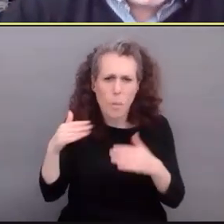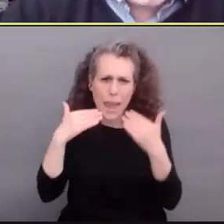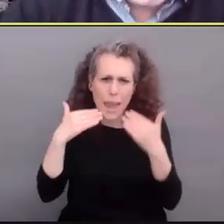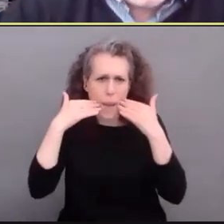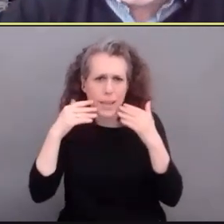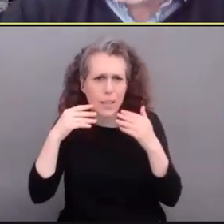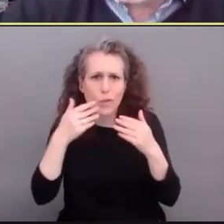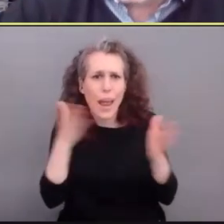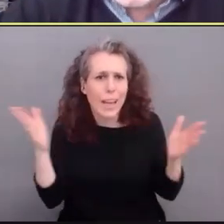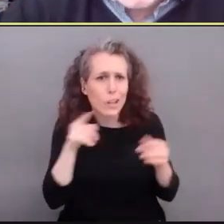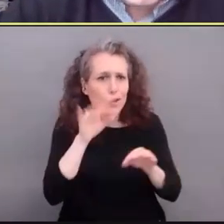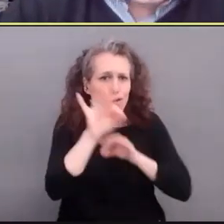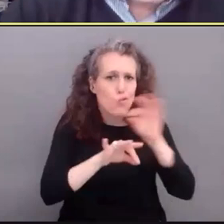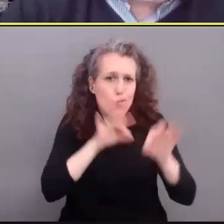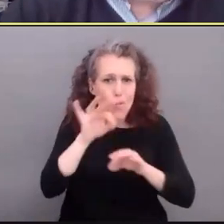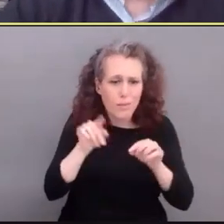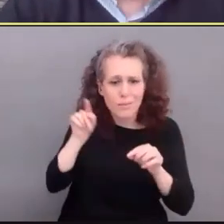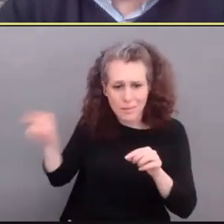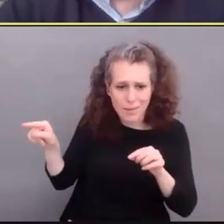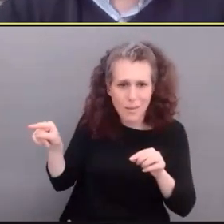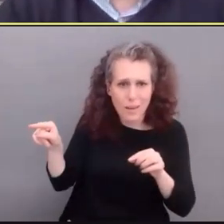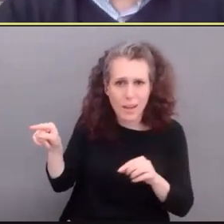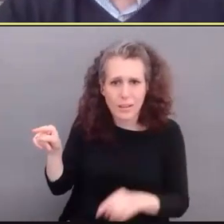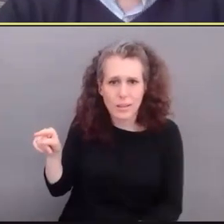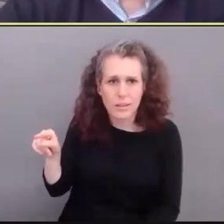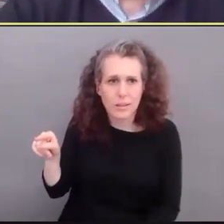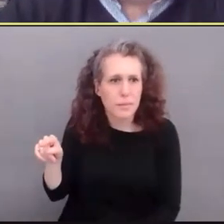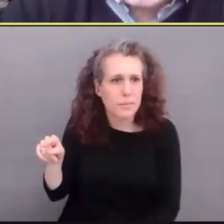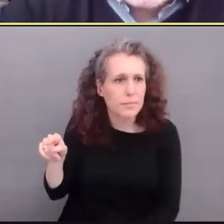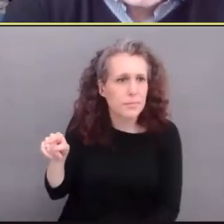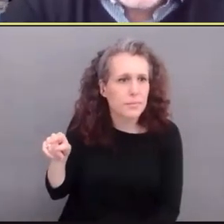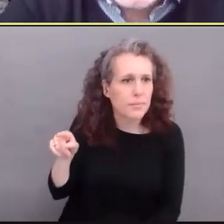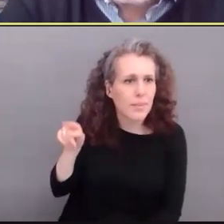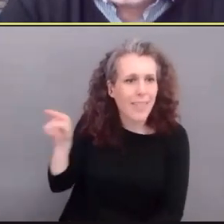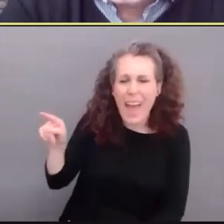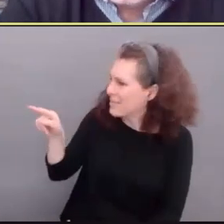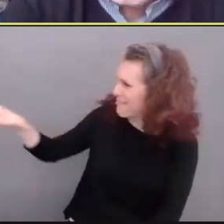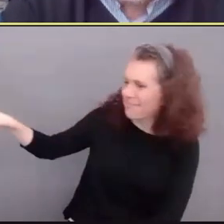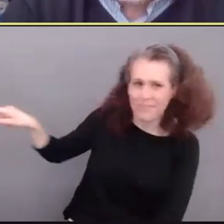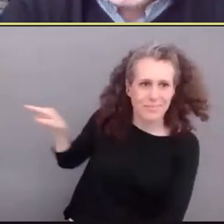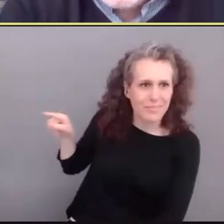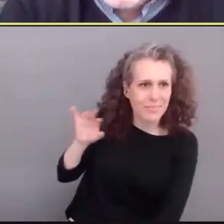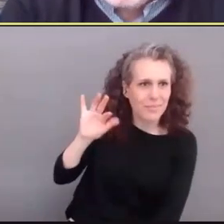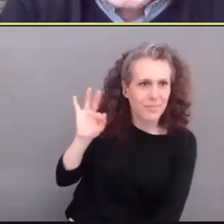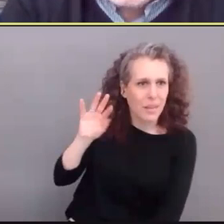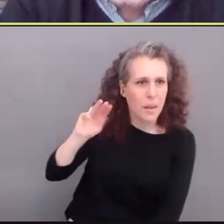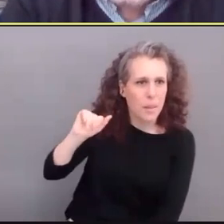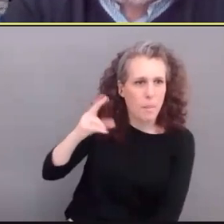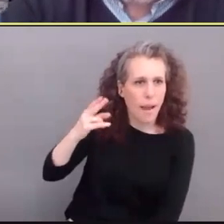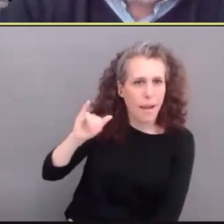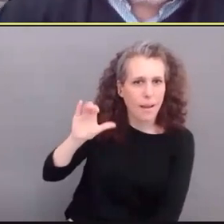your questions, or maybe at the very end of this workshop. Thank you very much.